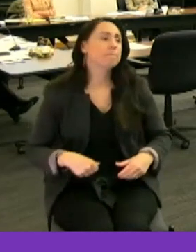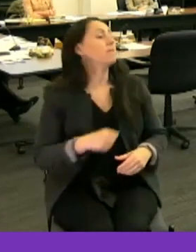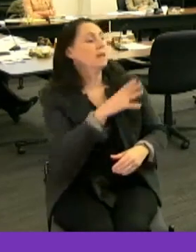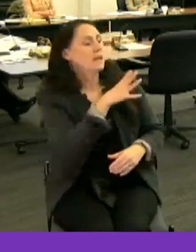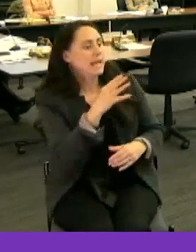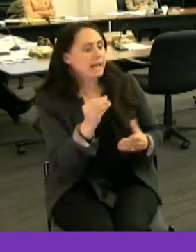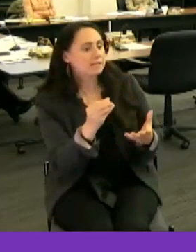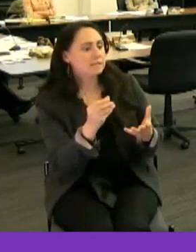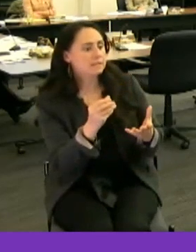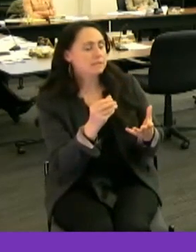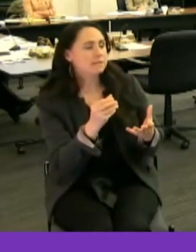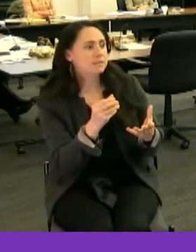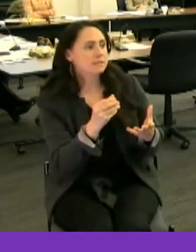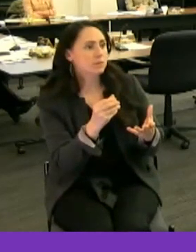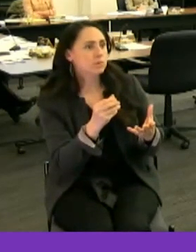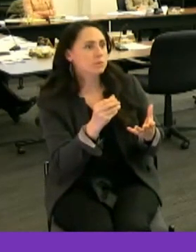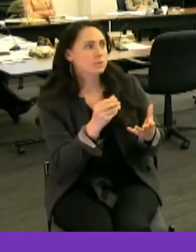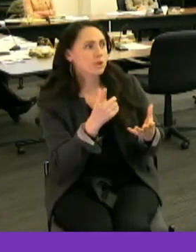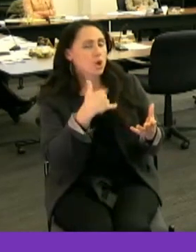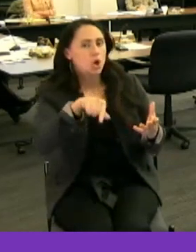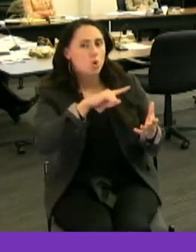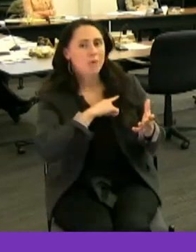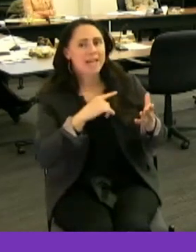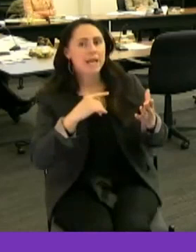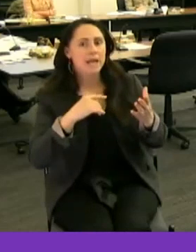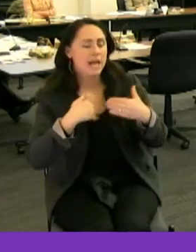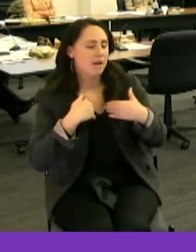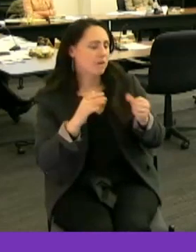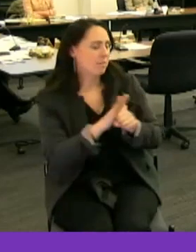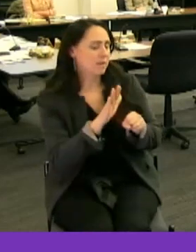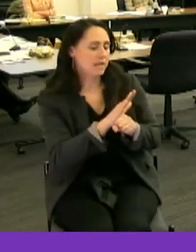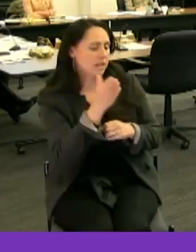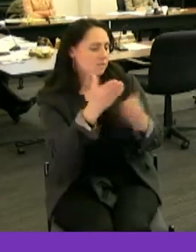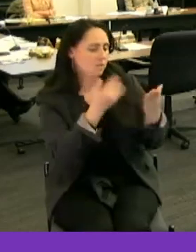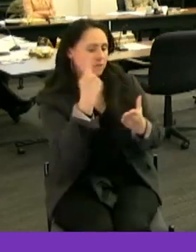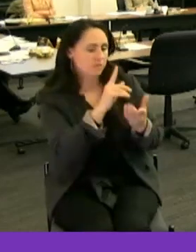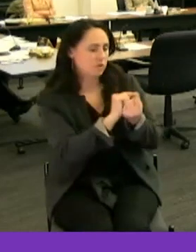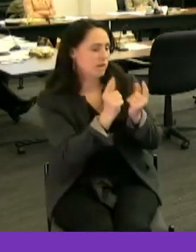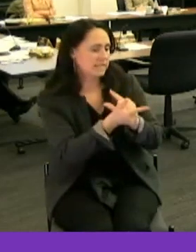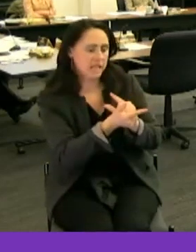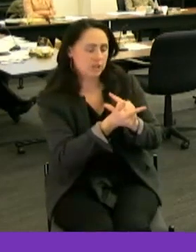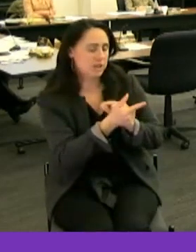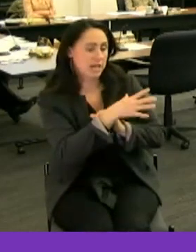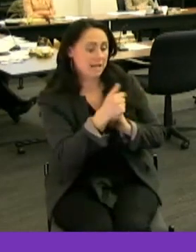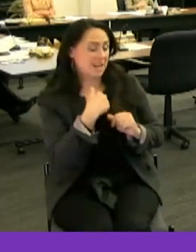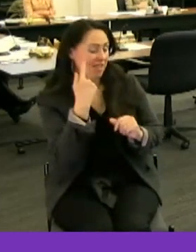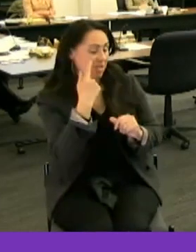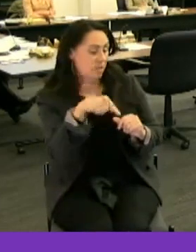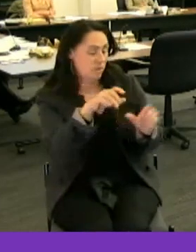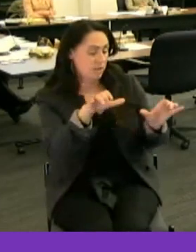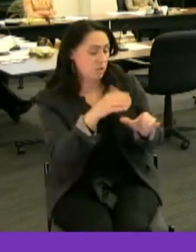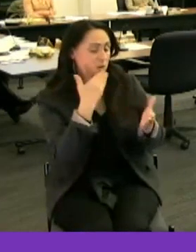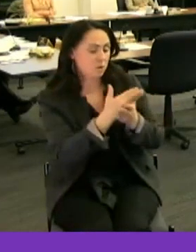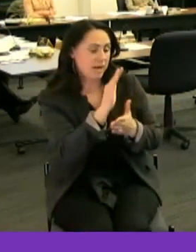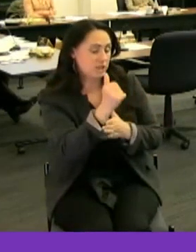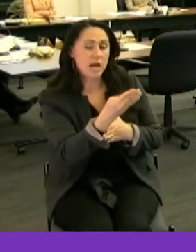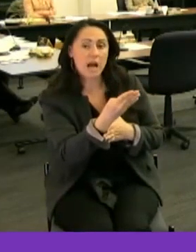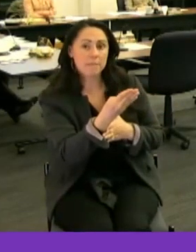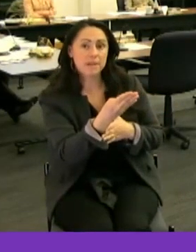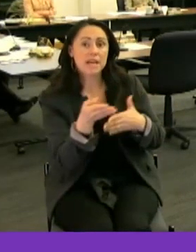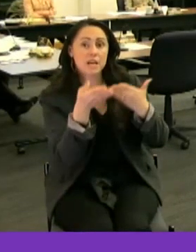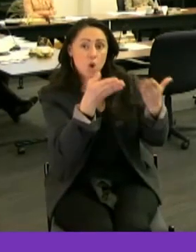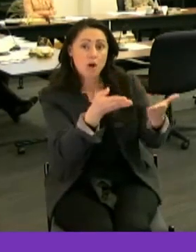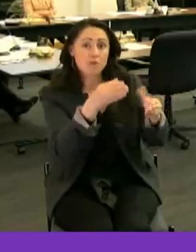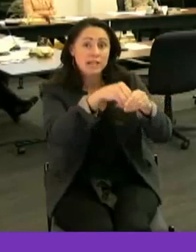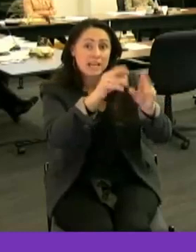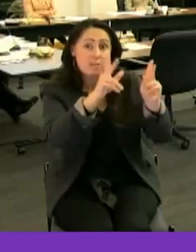If it was, we have plenty of services for translation, and I think we do a great job at